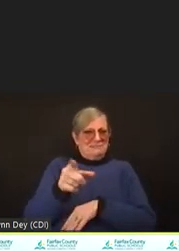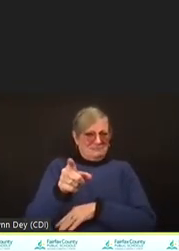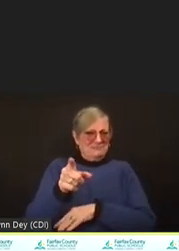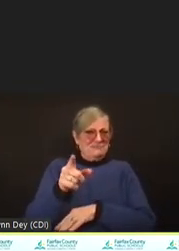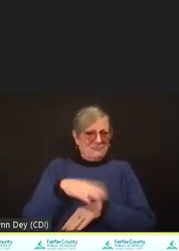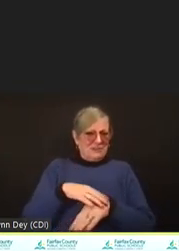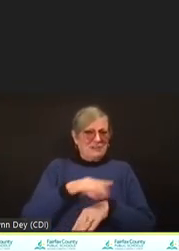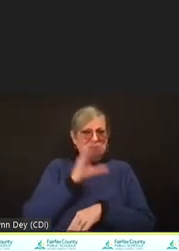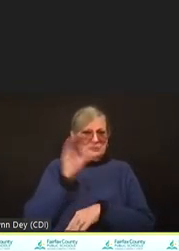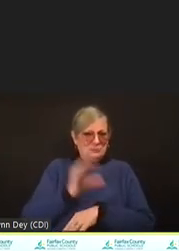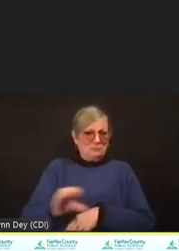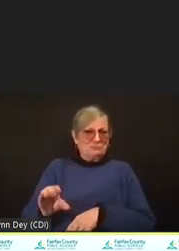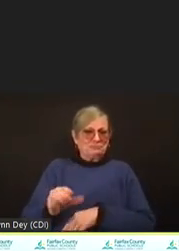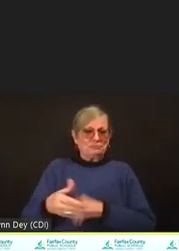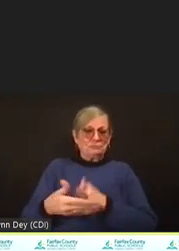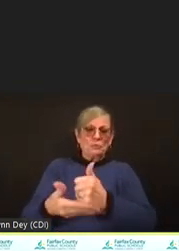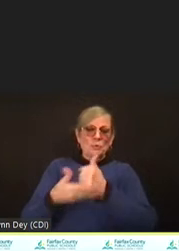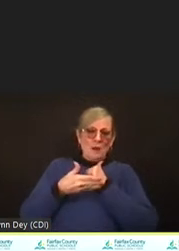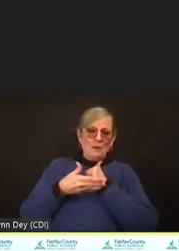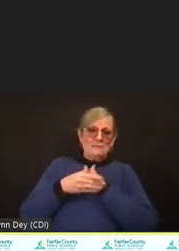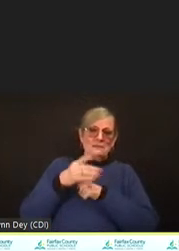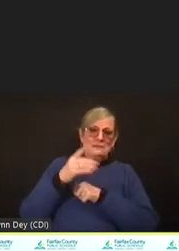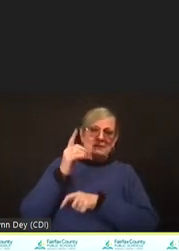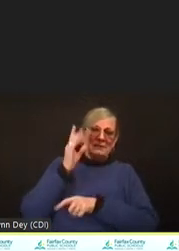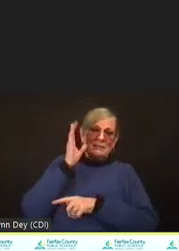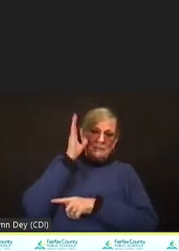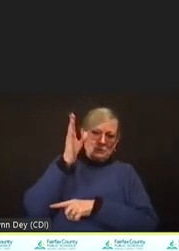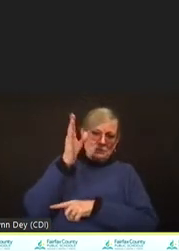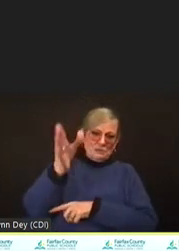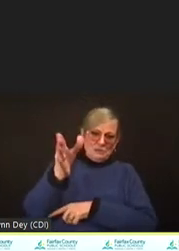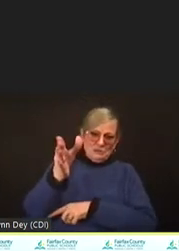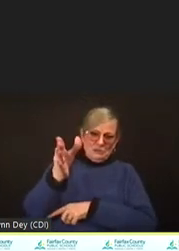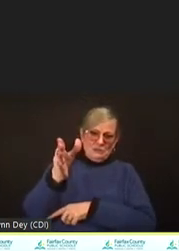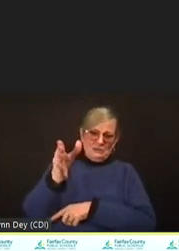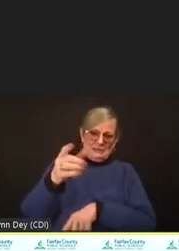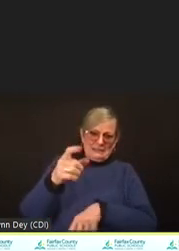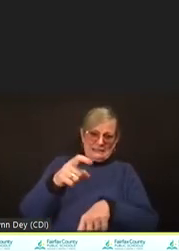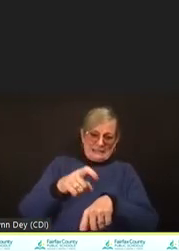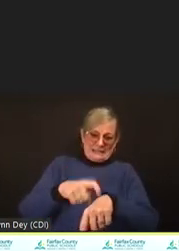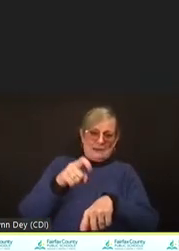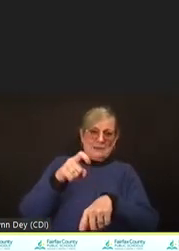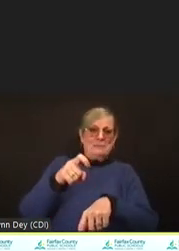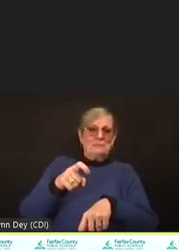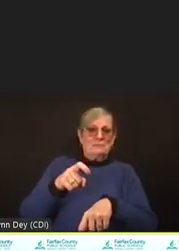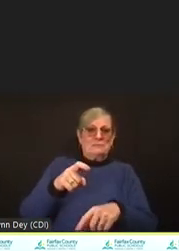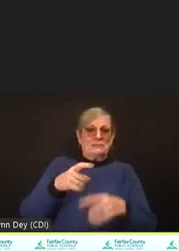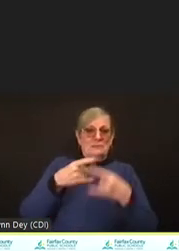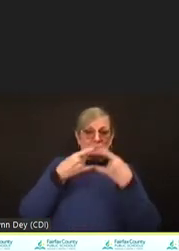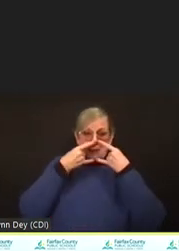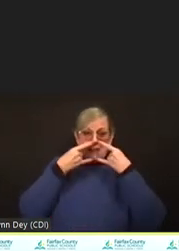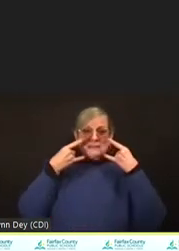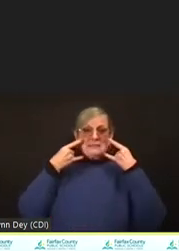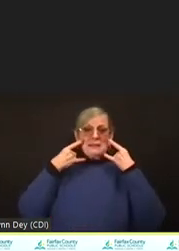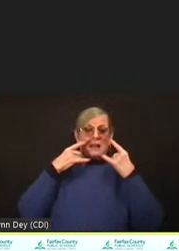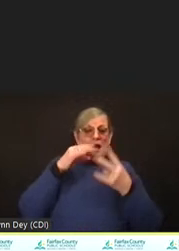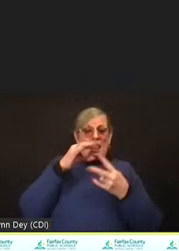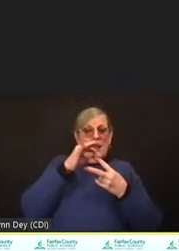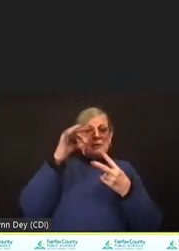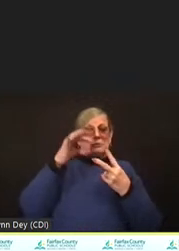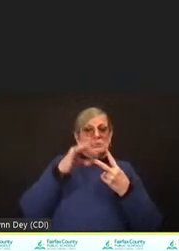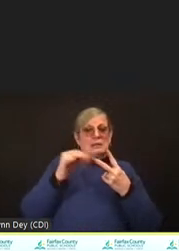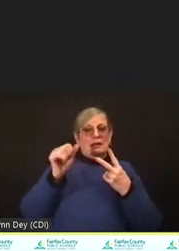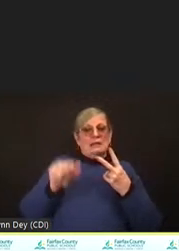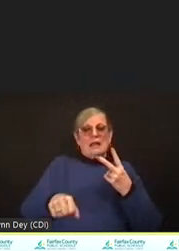to a place where the opportunity for mask options are available. But as I said at the beginning,